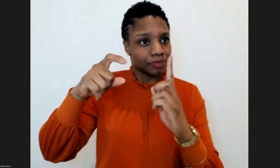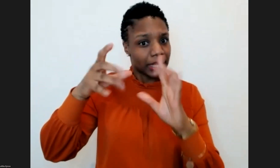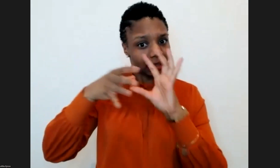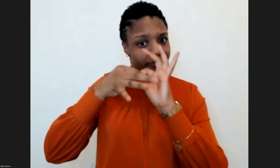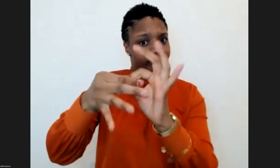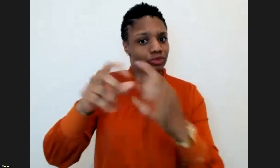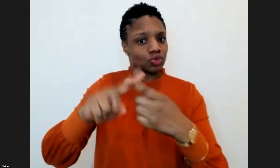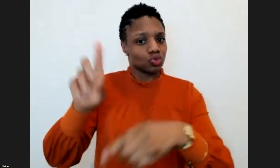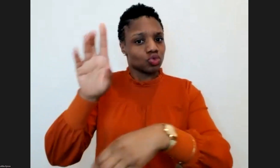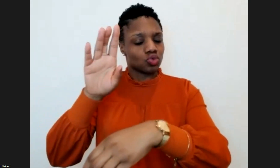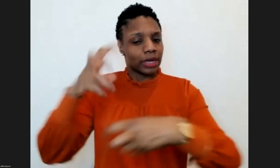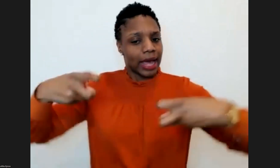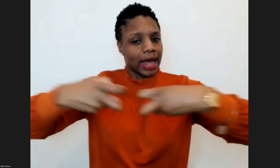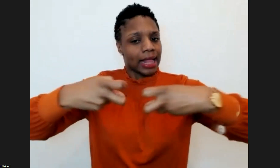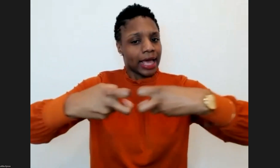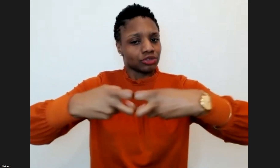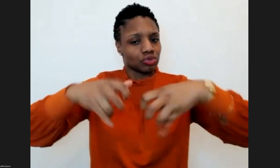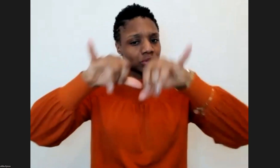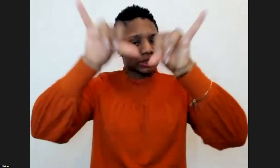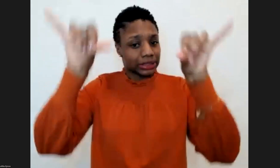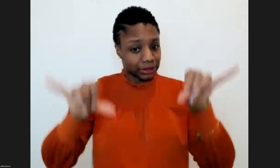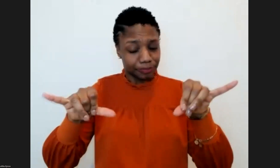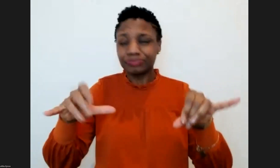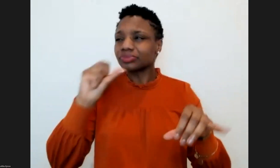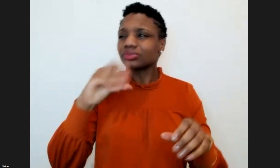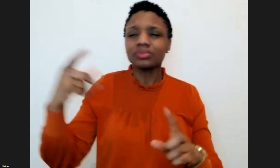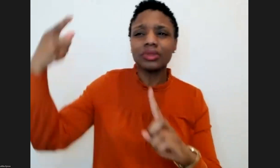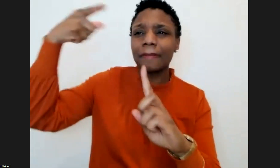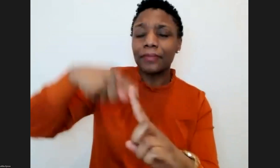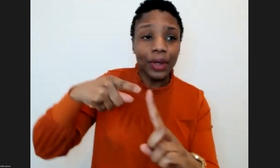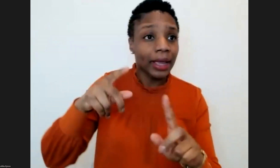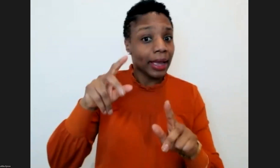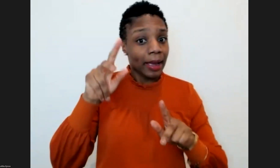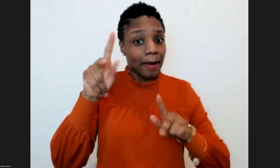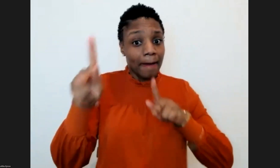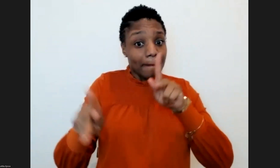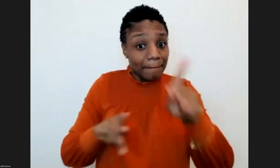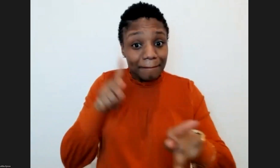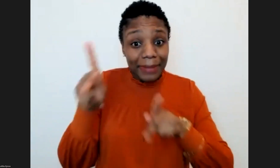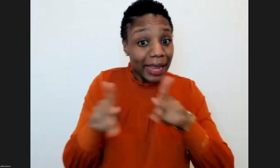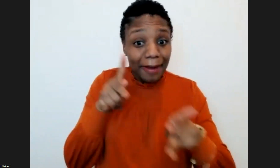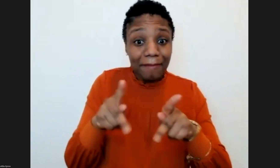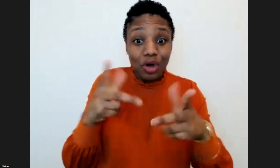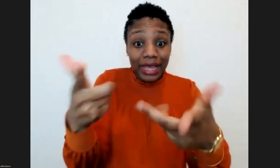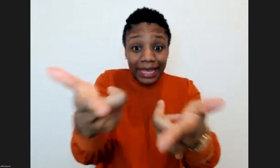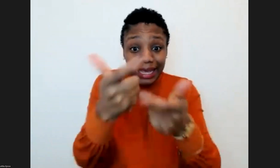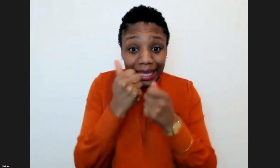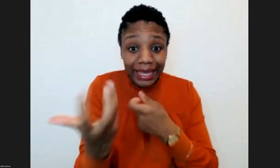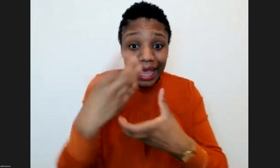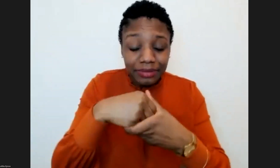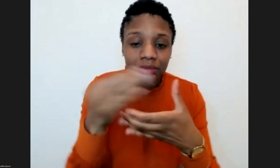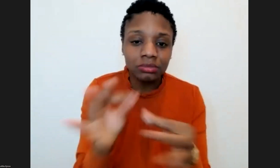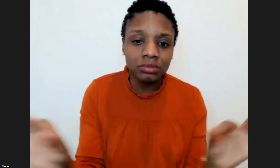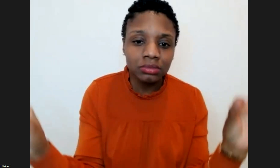So the engagement of people is so important. And to make